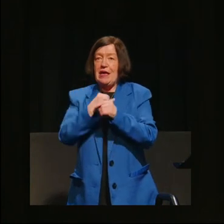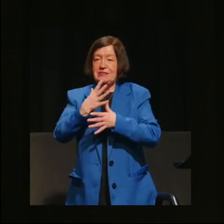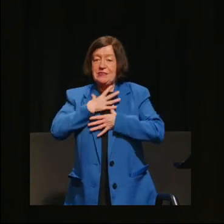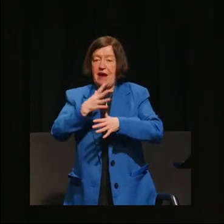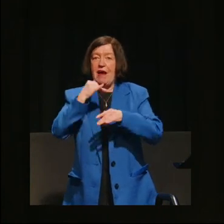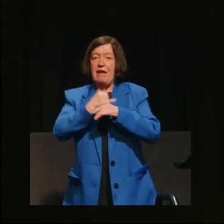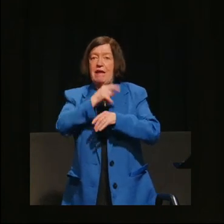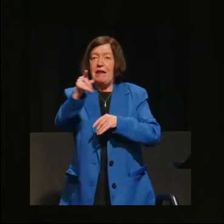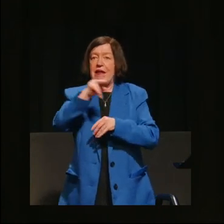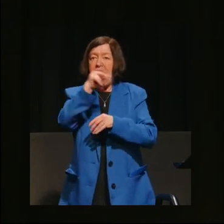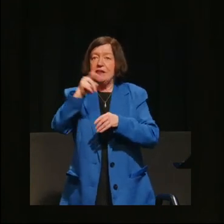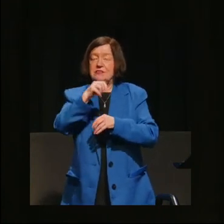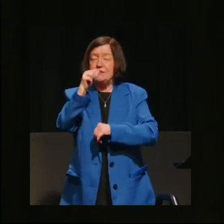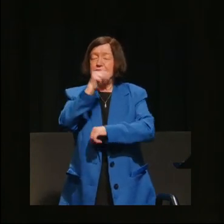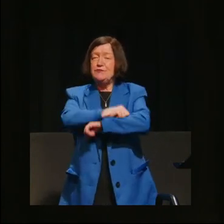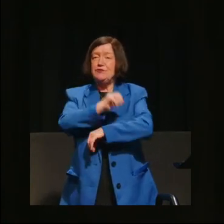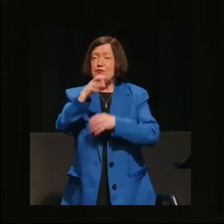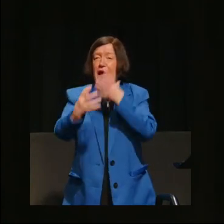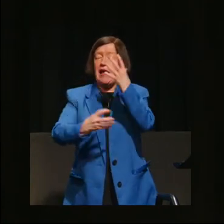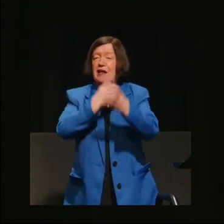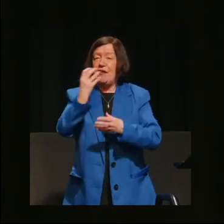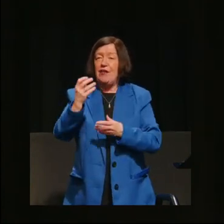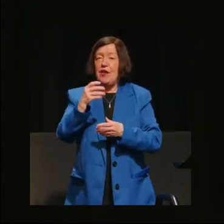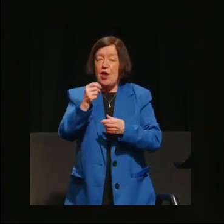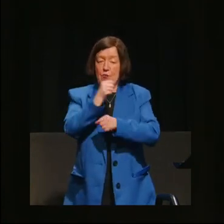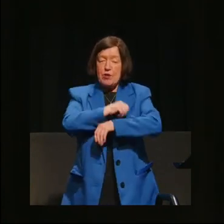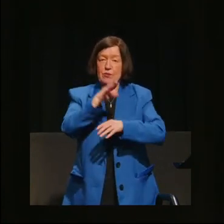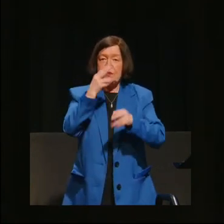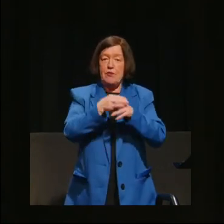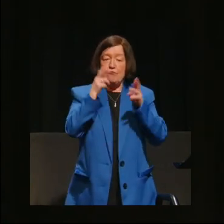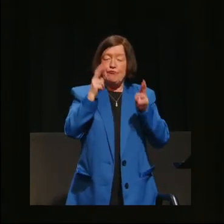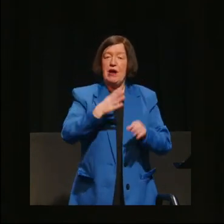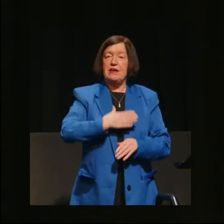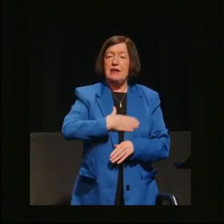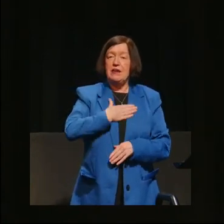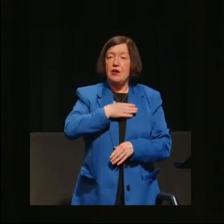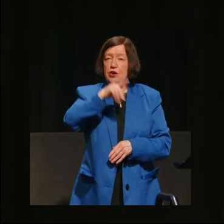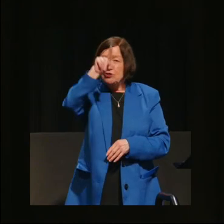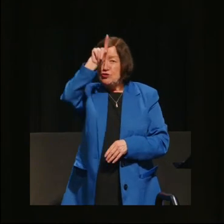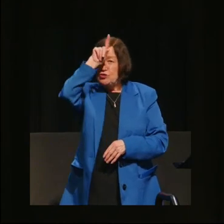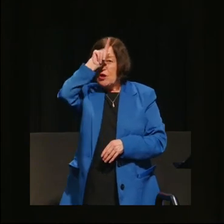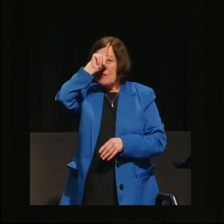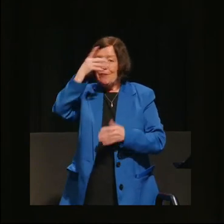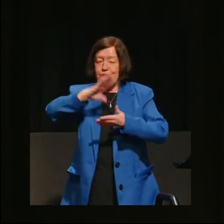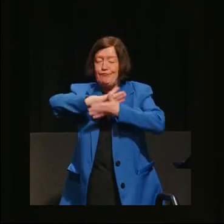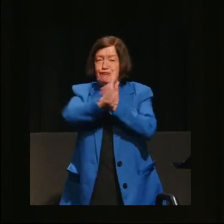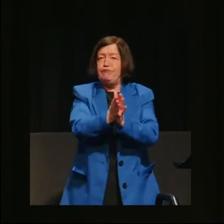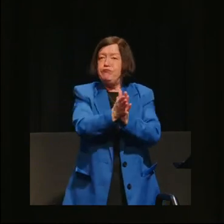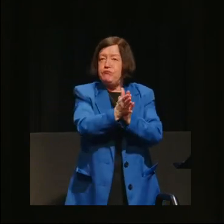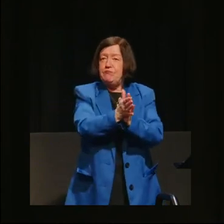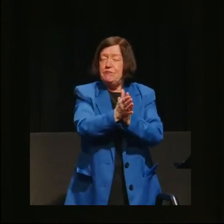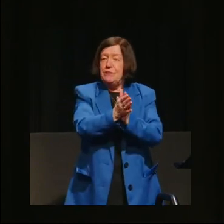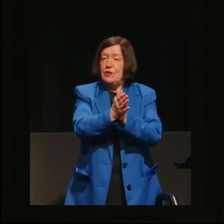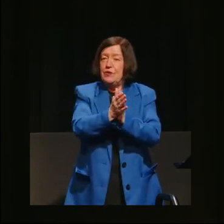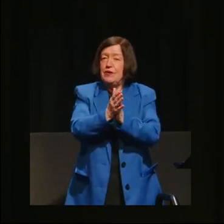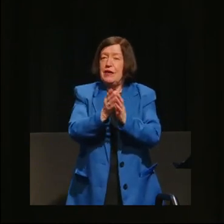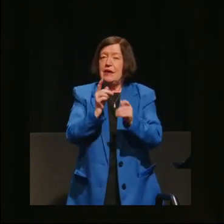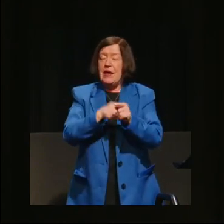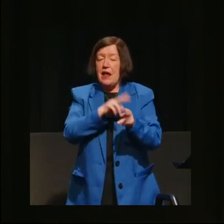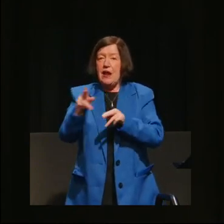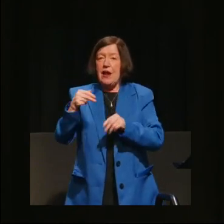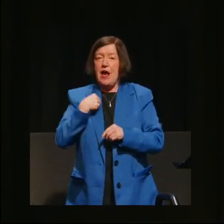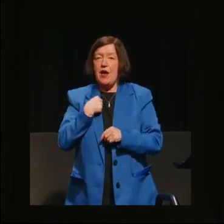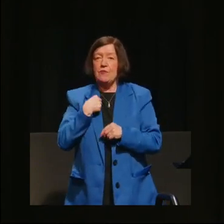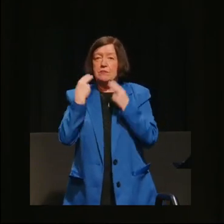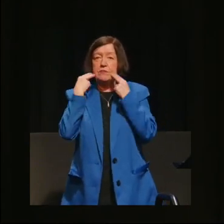chamber, a prisoner without the right to life. Germany had been defeated. Once again, I was